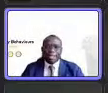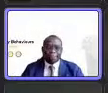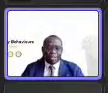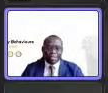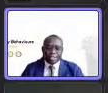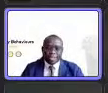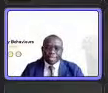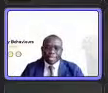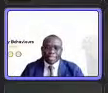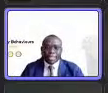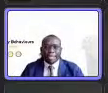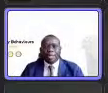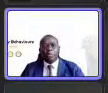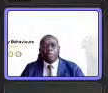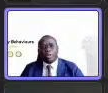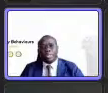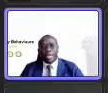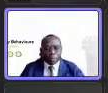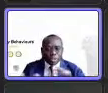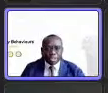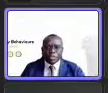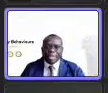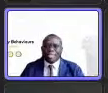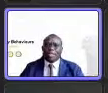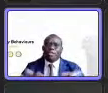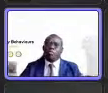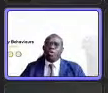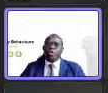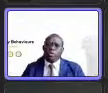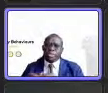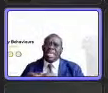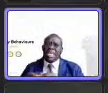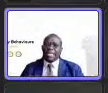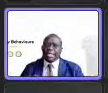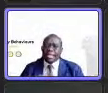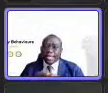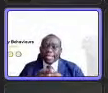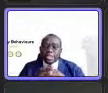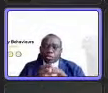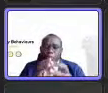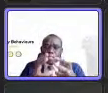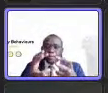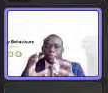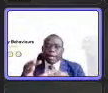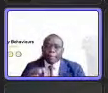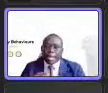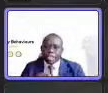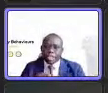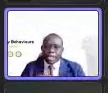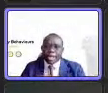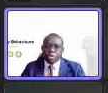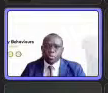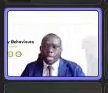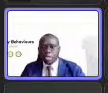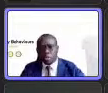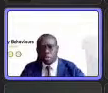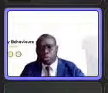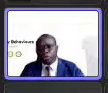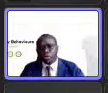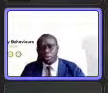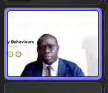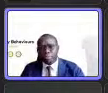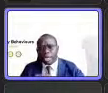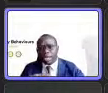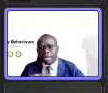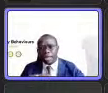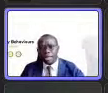politics infiltrate the sector, now we call it aeropolitics. So there's a lot of all this that really needs to be managed. And now to